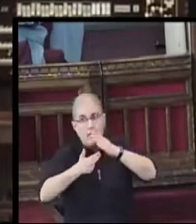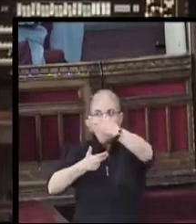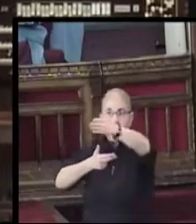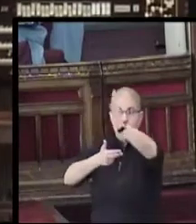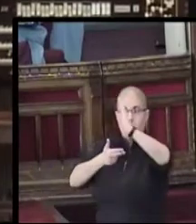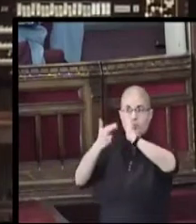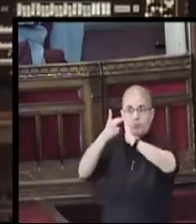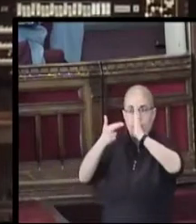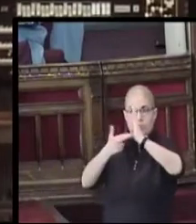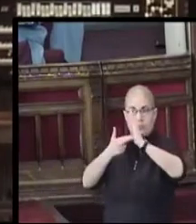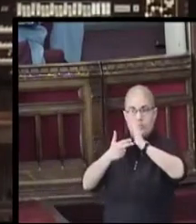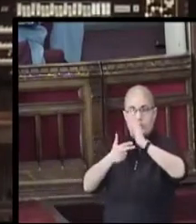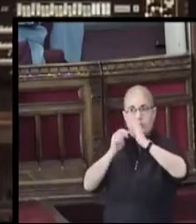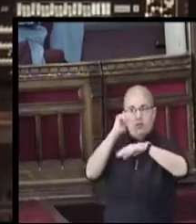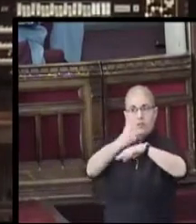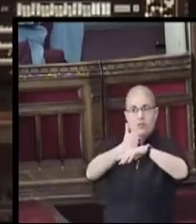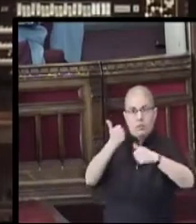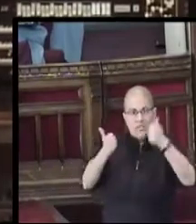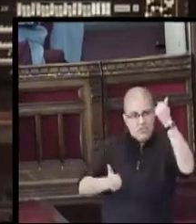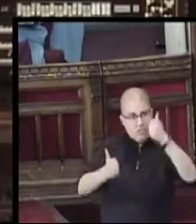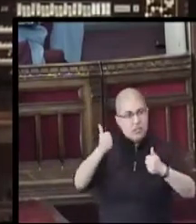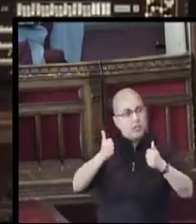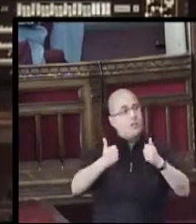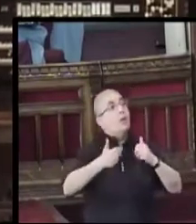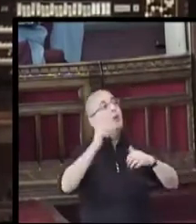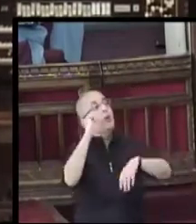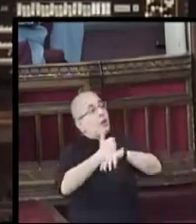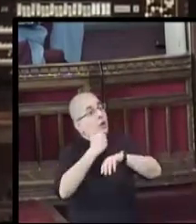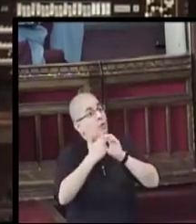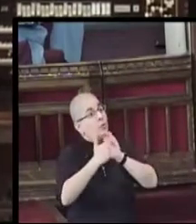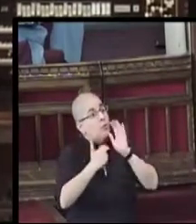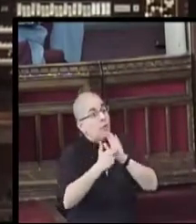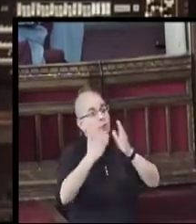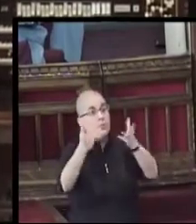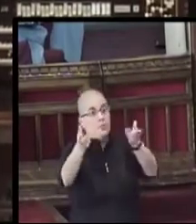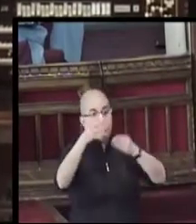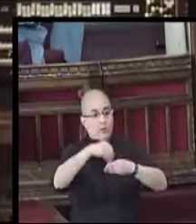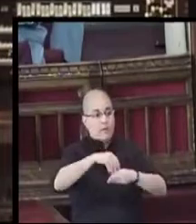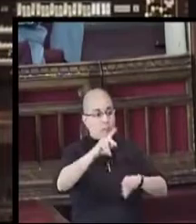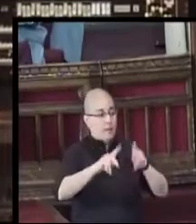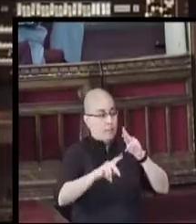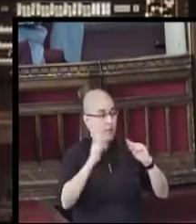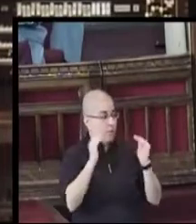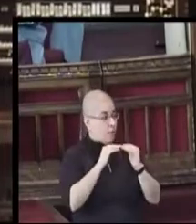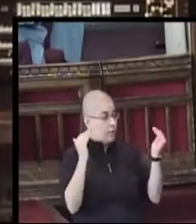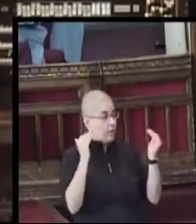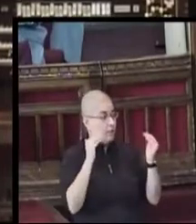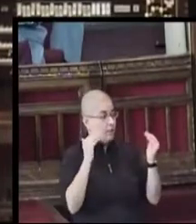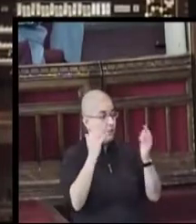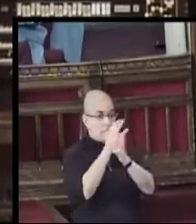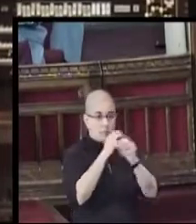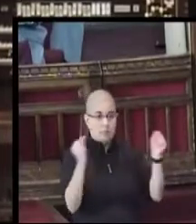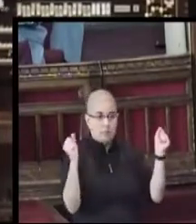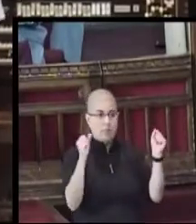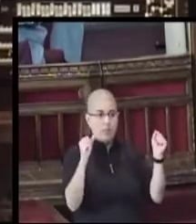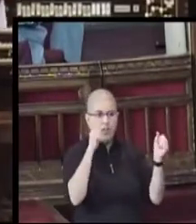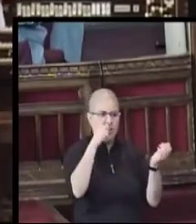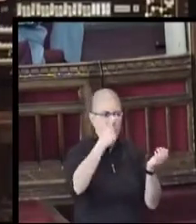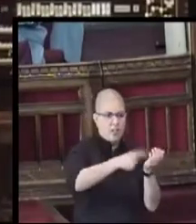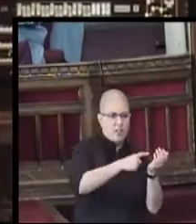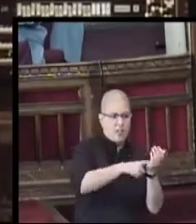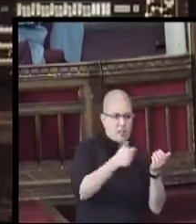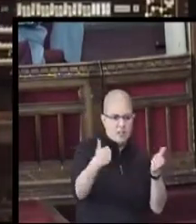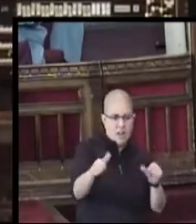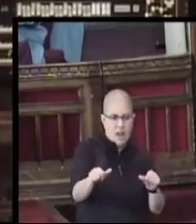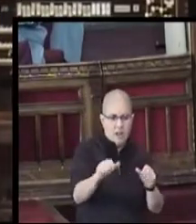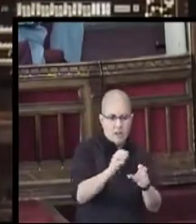rules need to be there to bring people into equality and justice, not to deny them the right for freedom. So